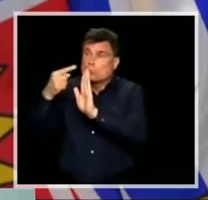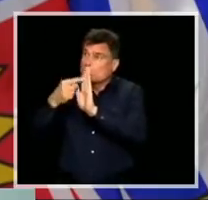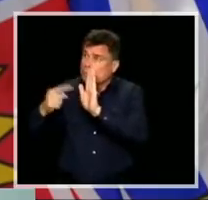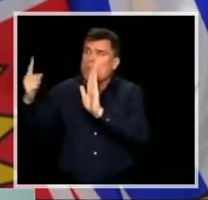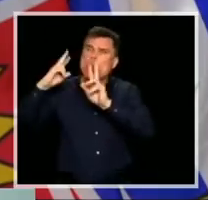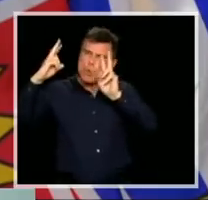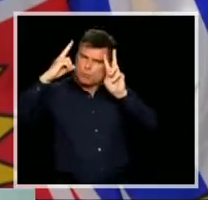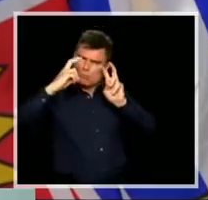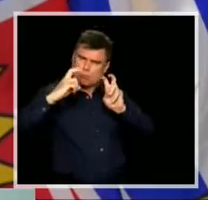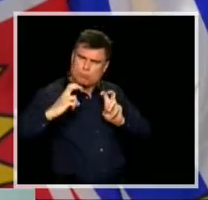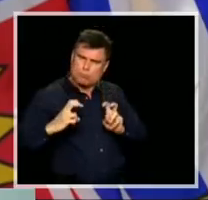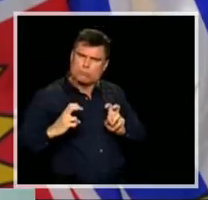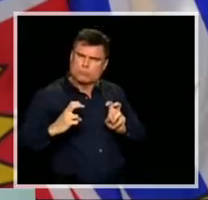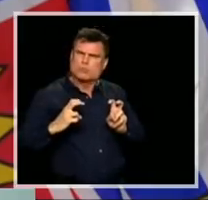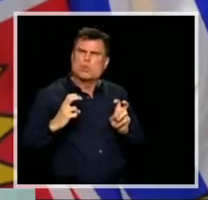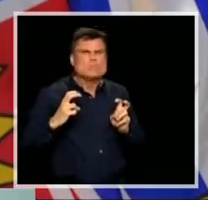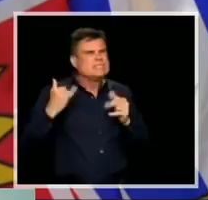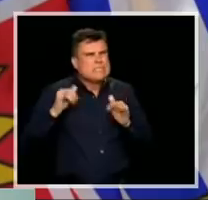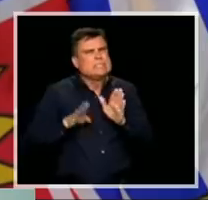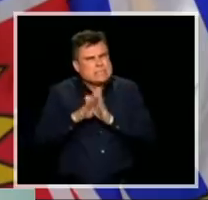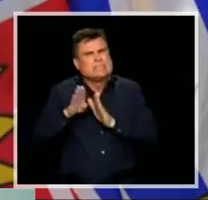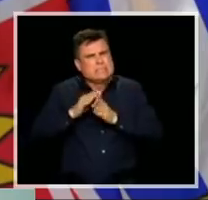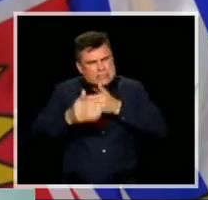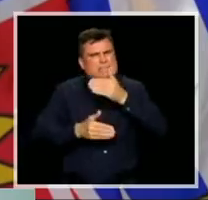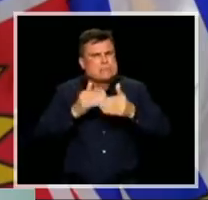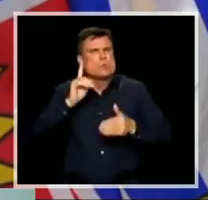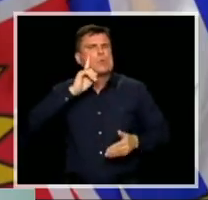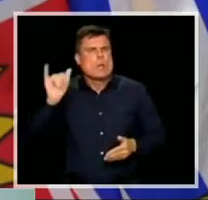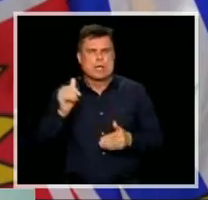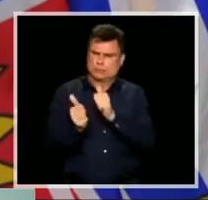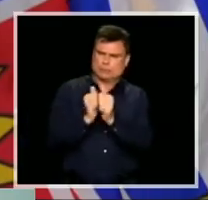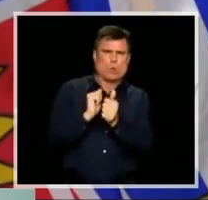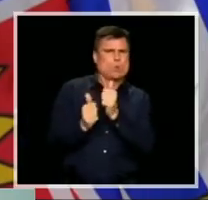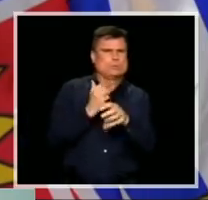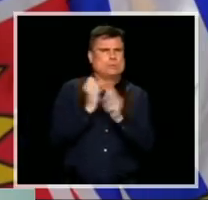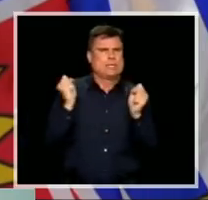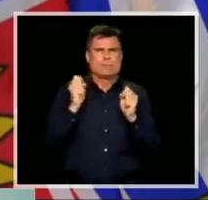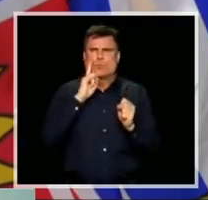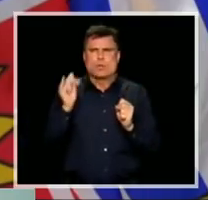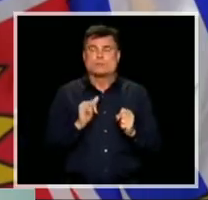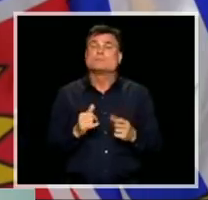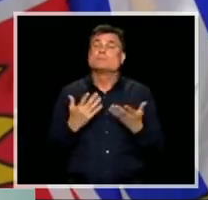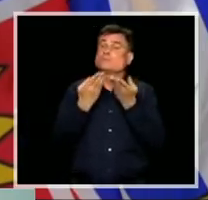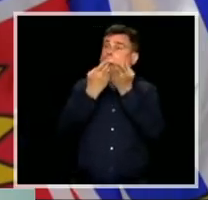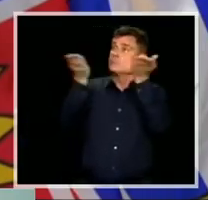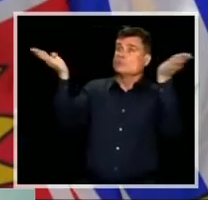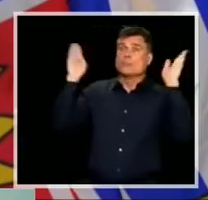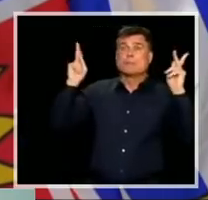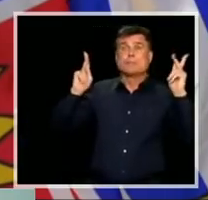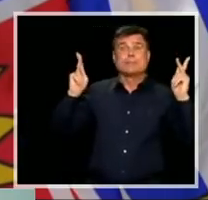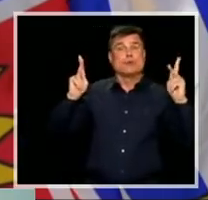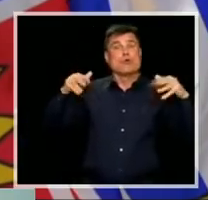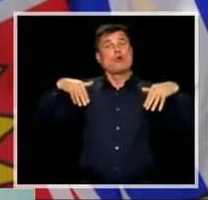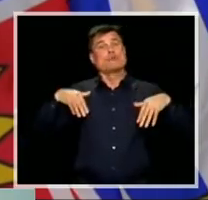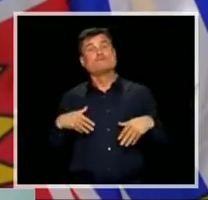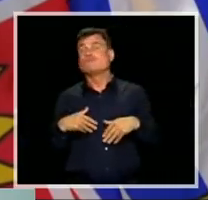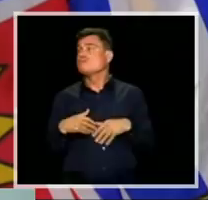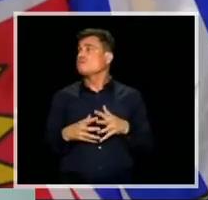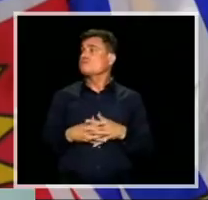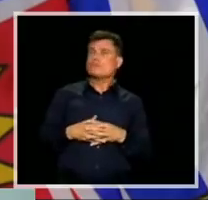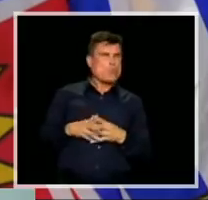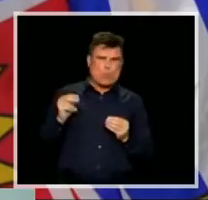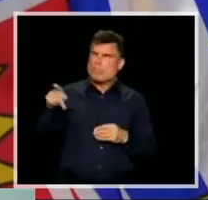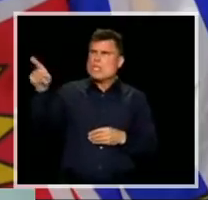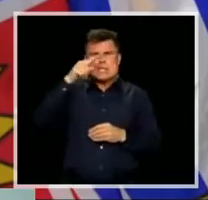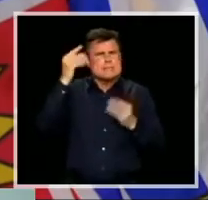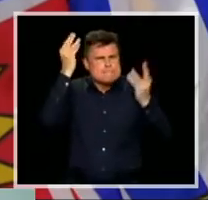unit together and being able to do that. So I haven't heard from that sector, but I